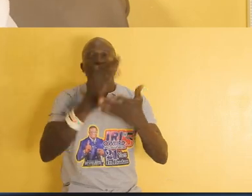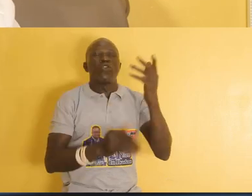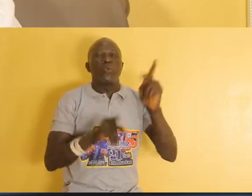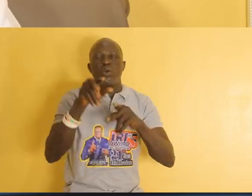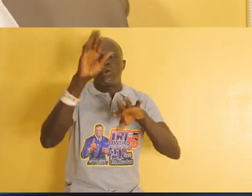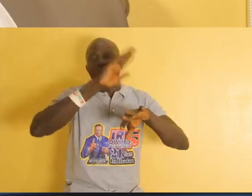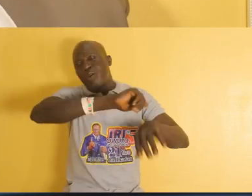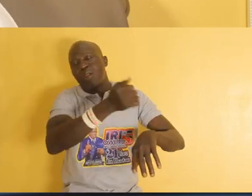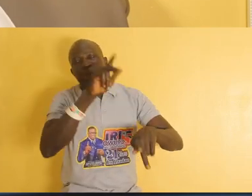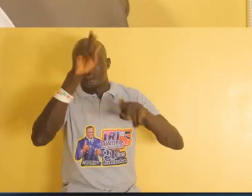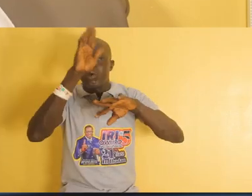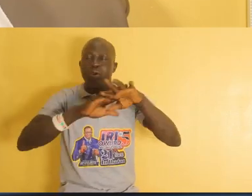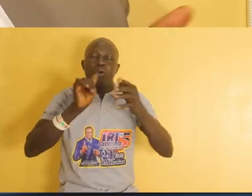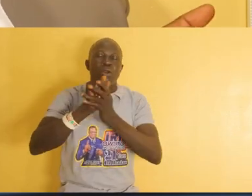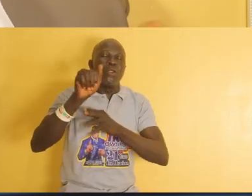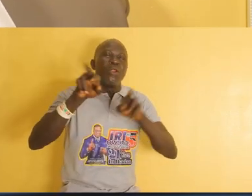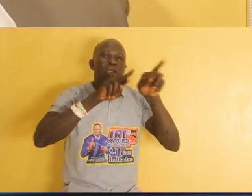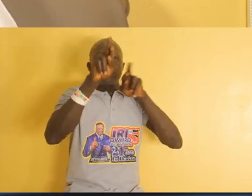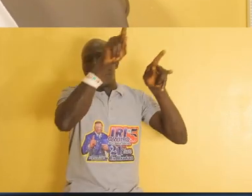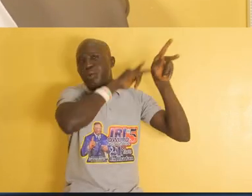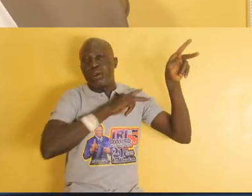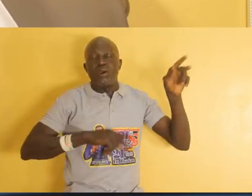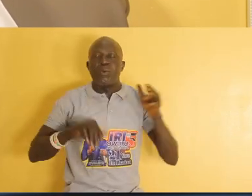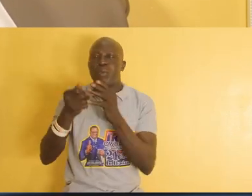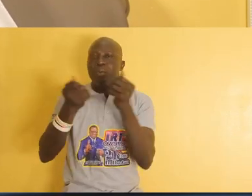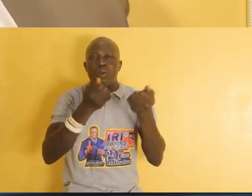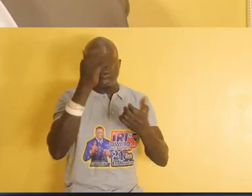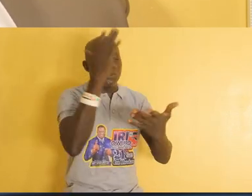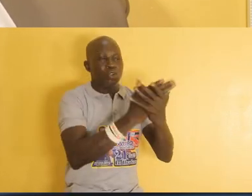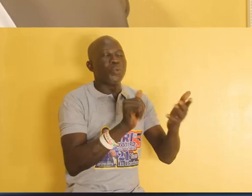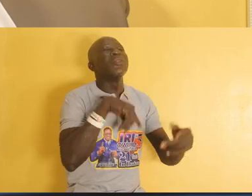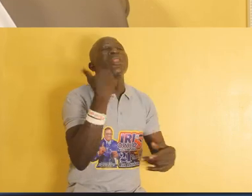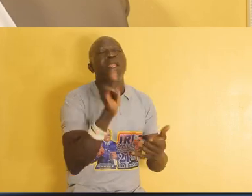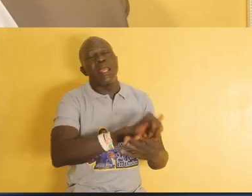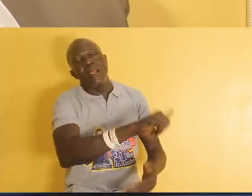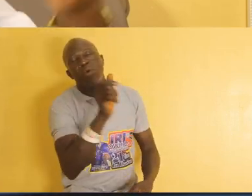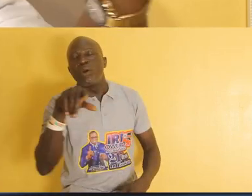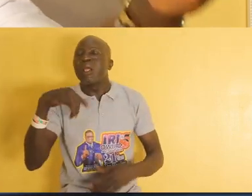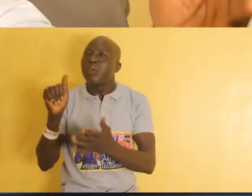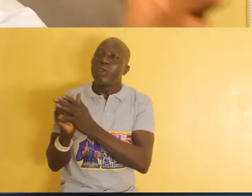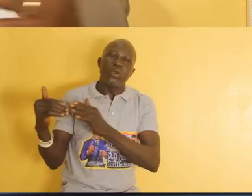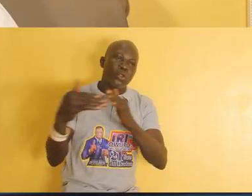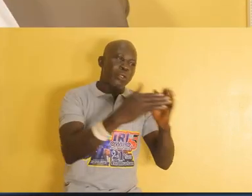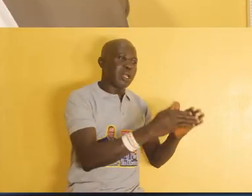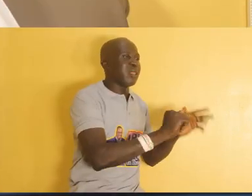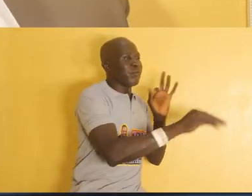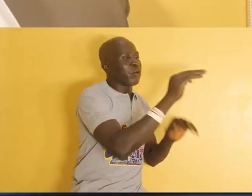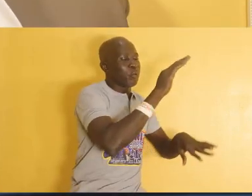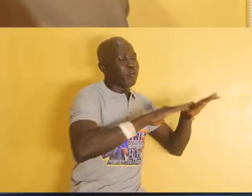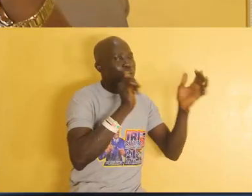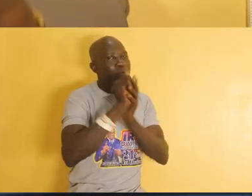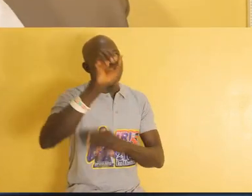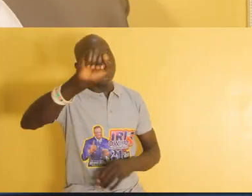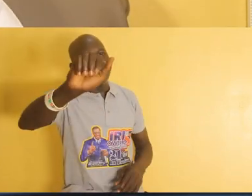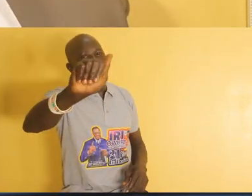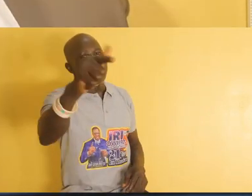ya si owo anafia sebi oba lo de yen so fun e ni kene ko lo sebi oba to ba mo lati saga we are coming